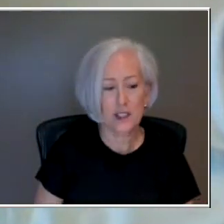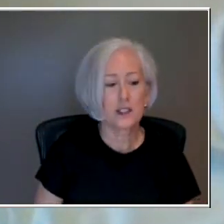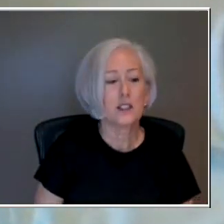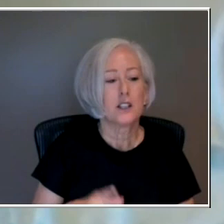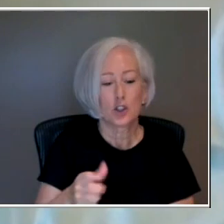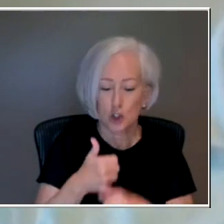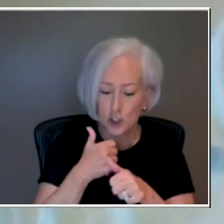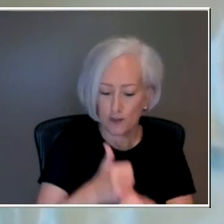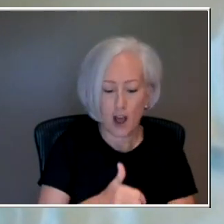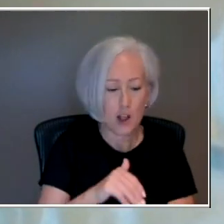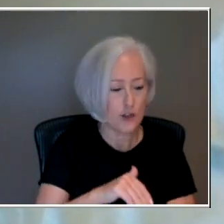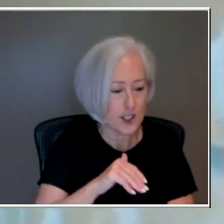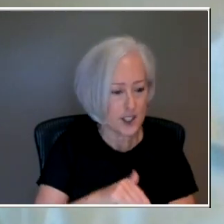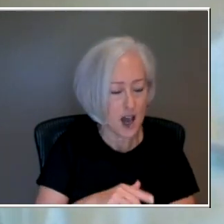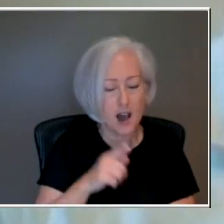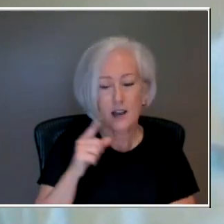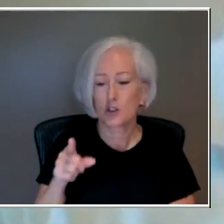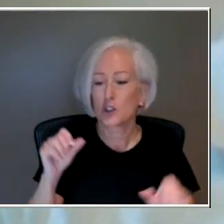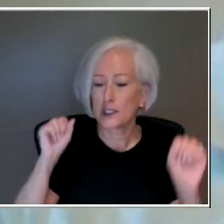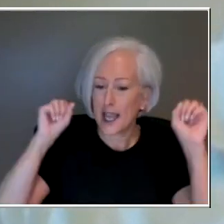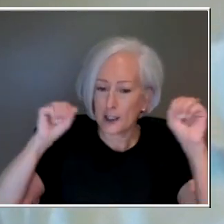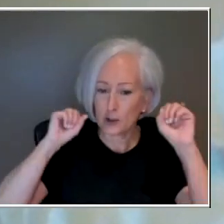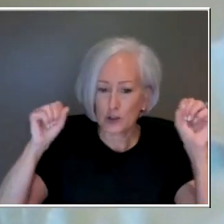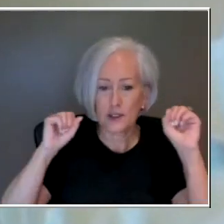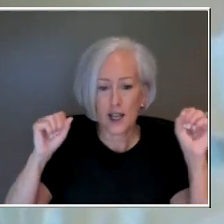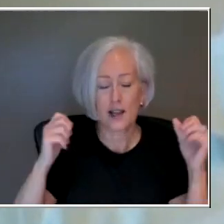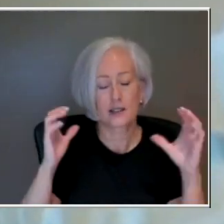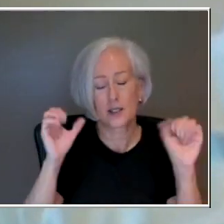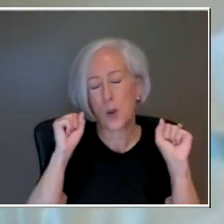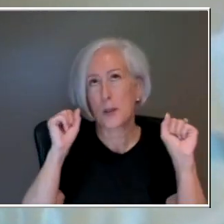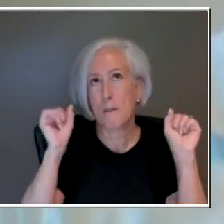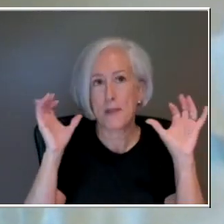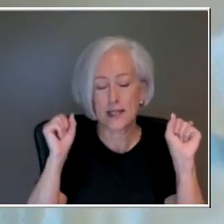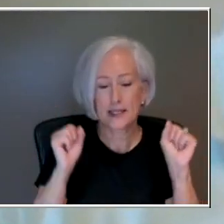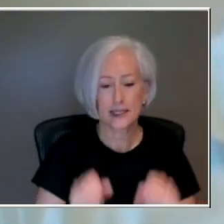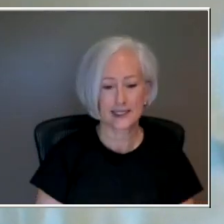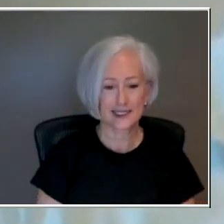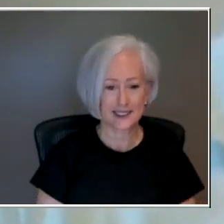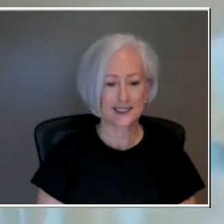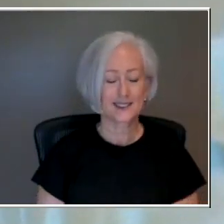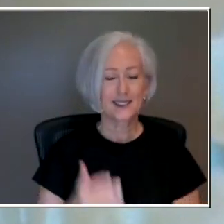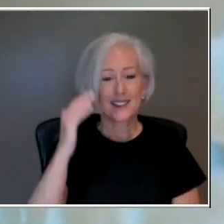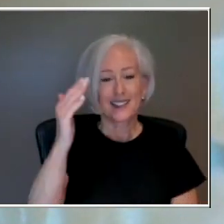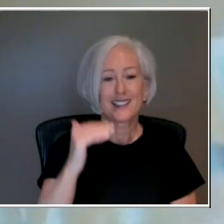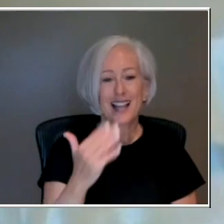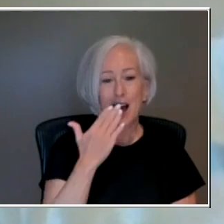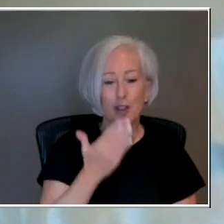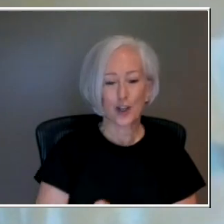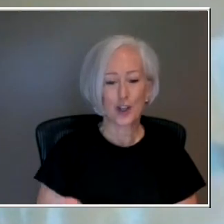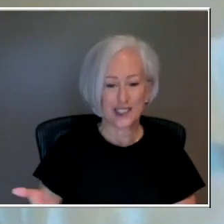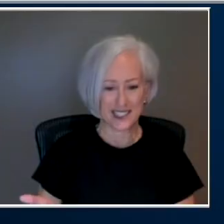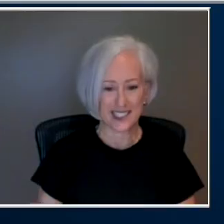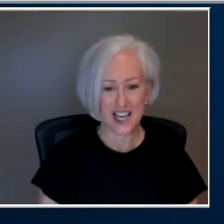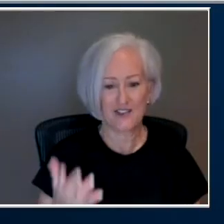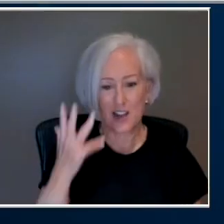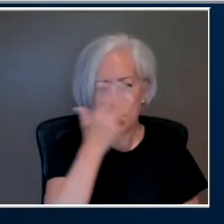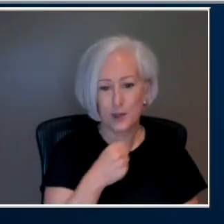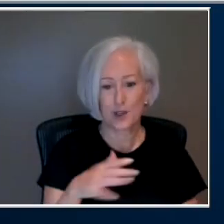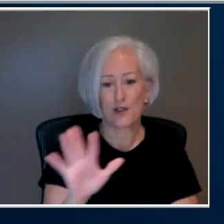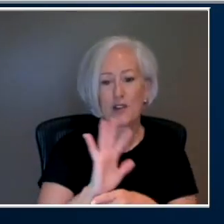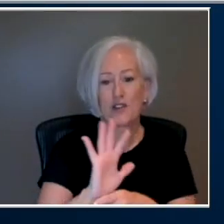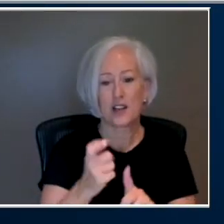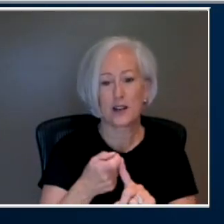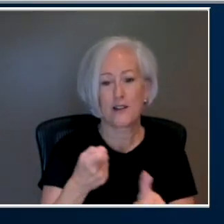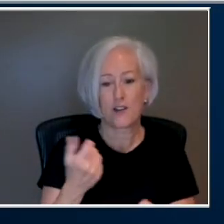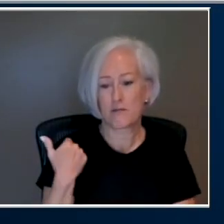She exercised. It was just amazing. I want to get to the good stuff because this beautiful video we have from just this past June,